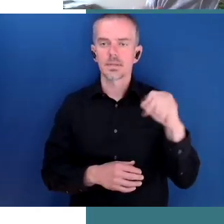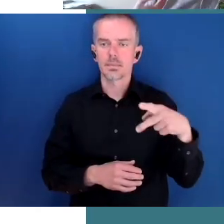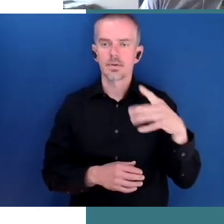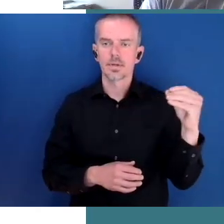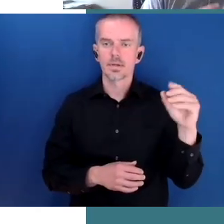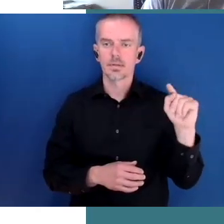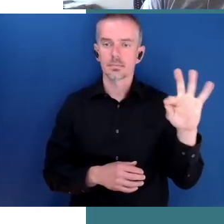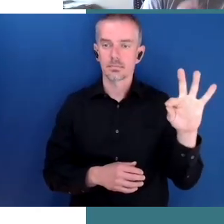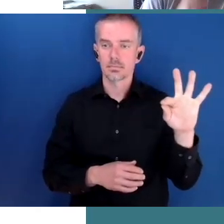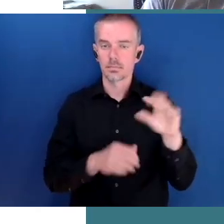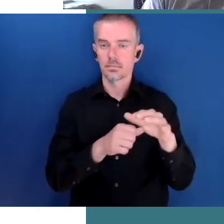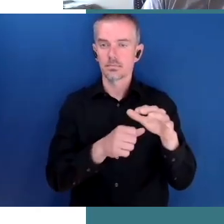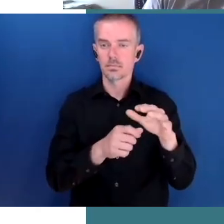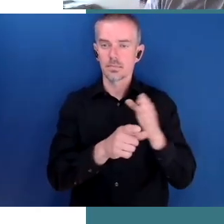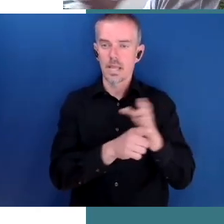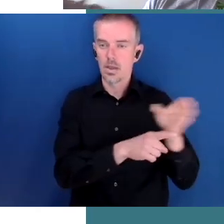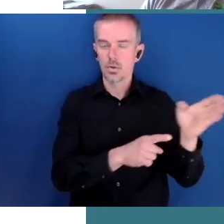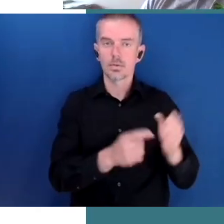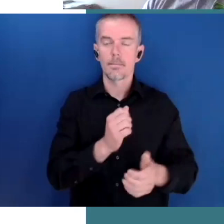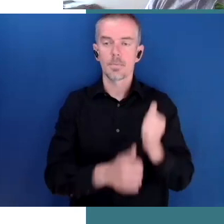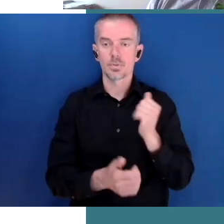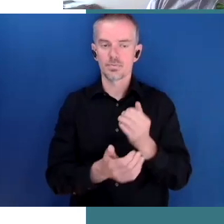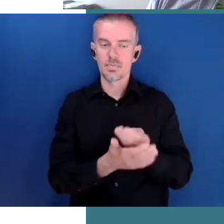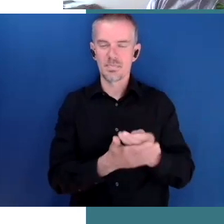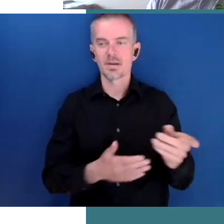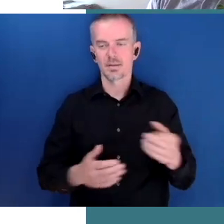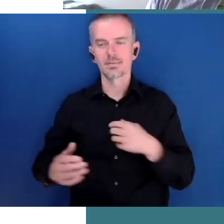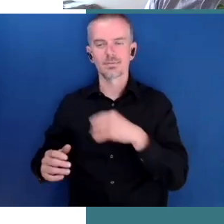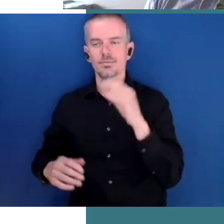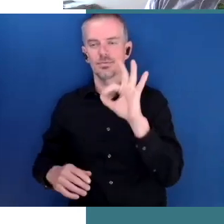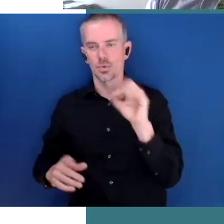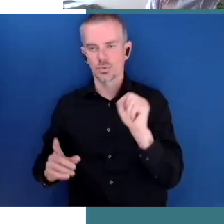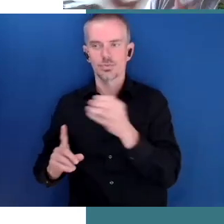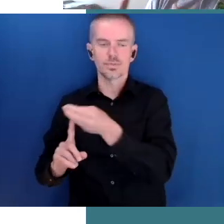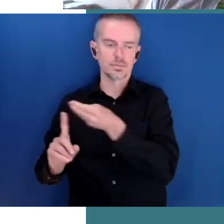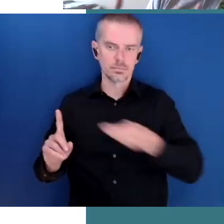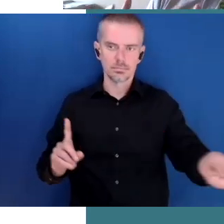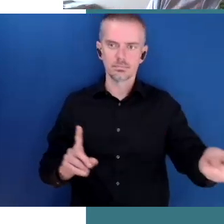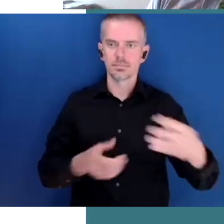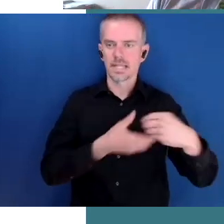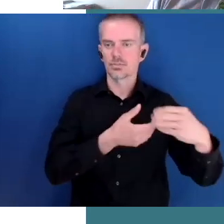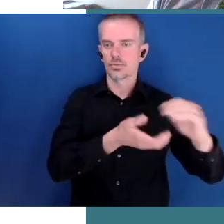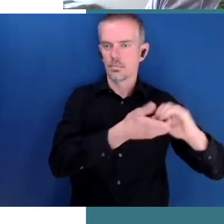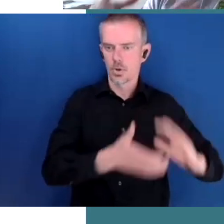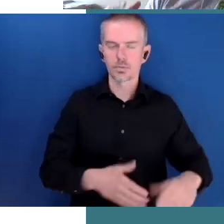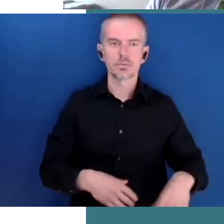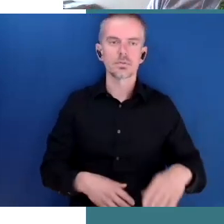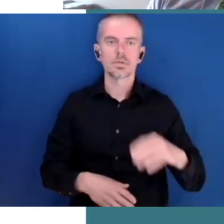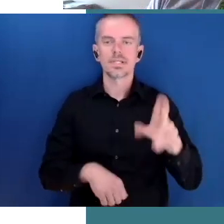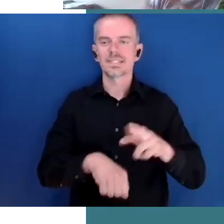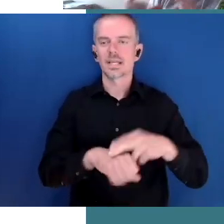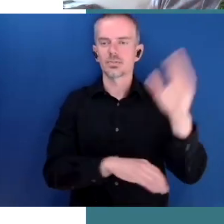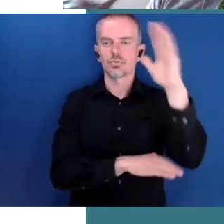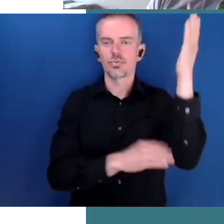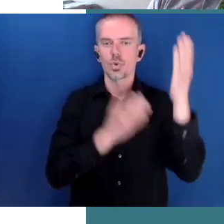of the money is really transferred from the Forest Service to external partners. The National Forest System often is spending that